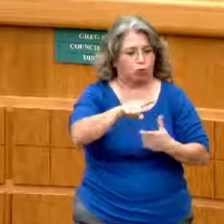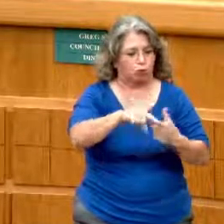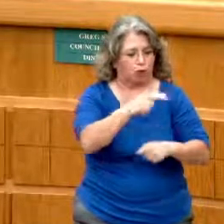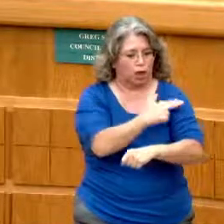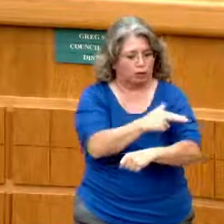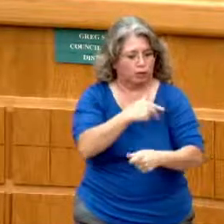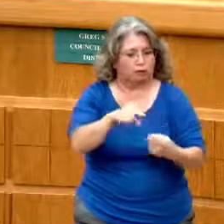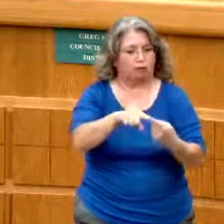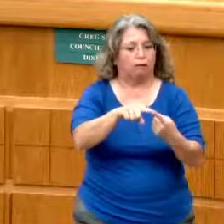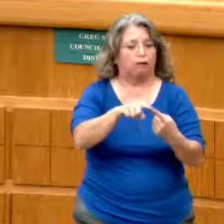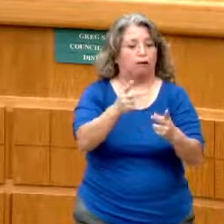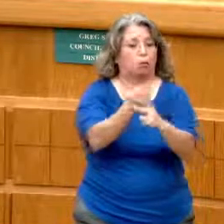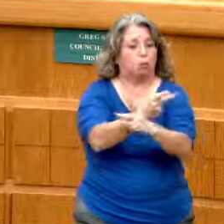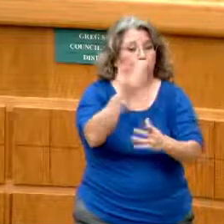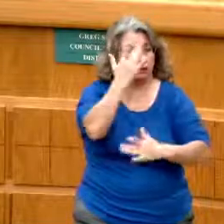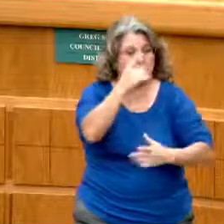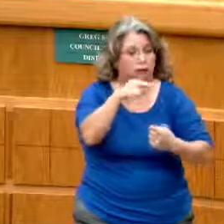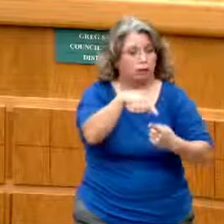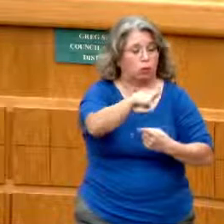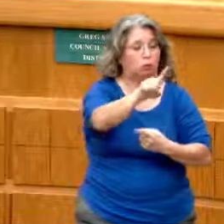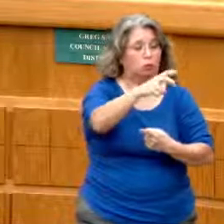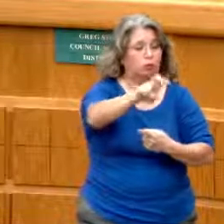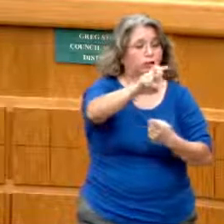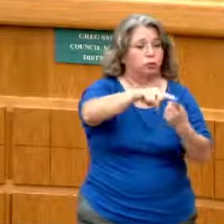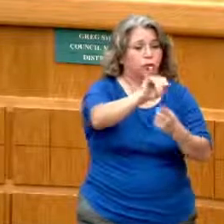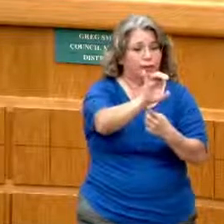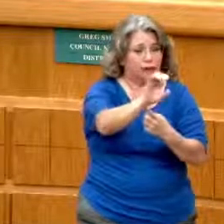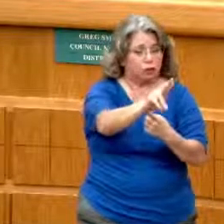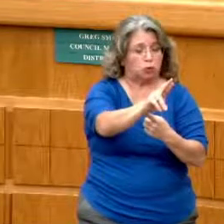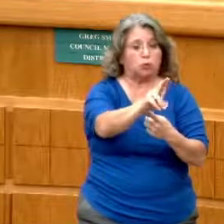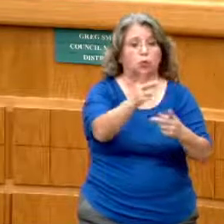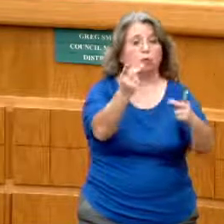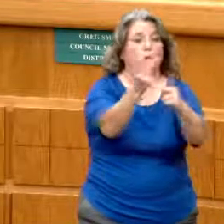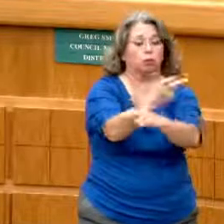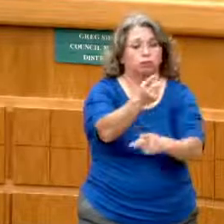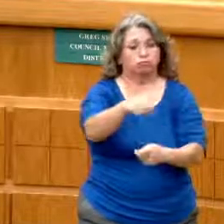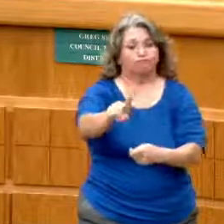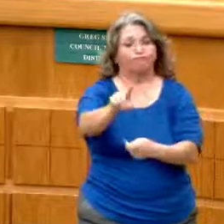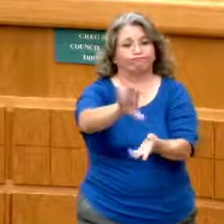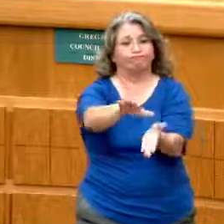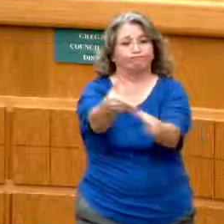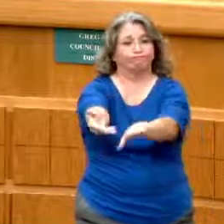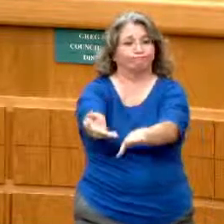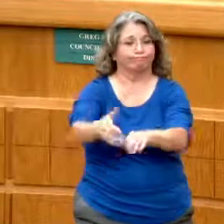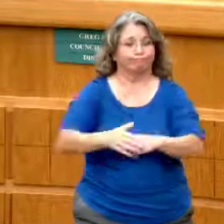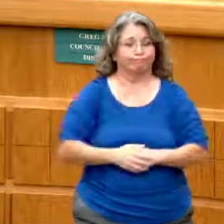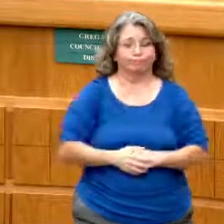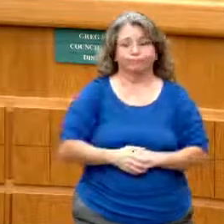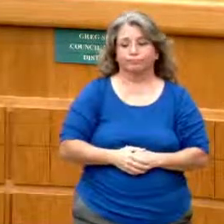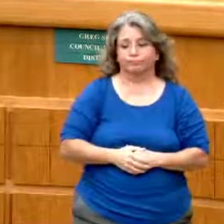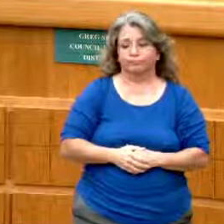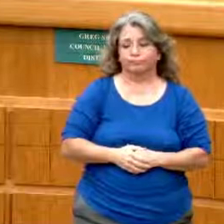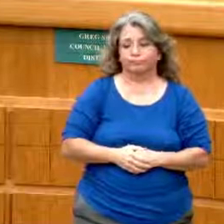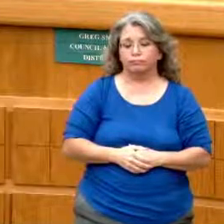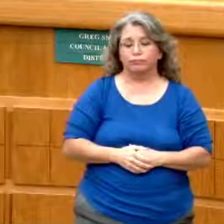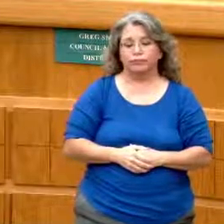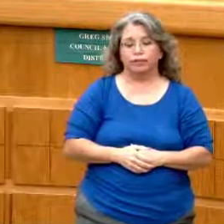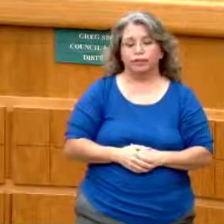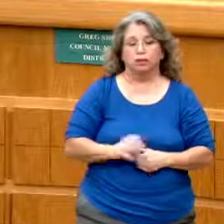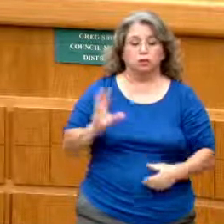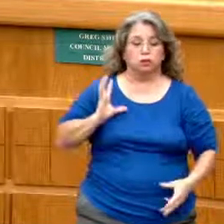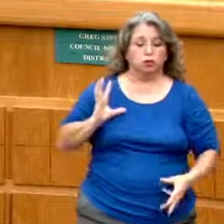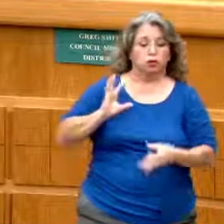some to the time that they will pass away. Next slide, please. So the total COVID-19 deaths